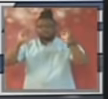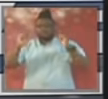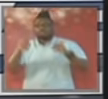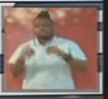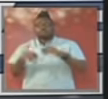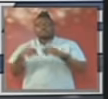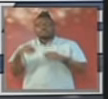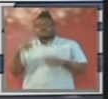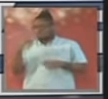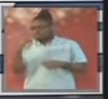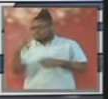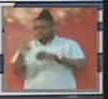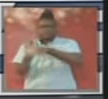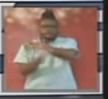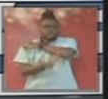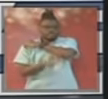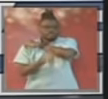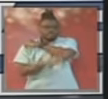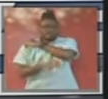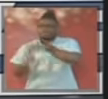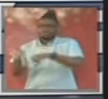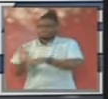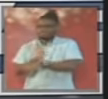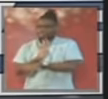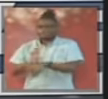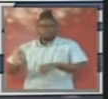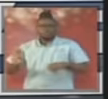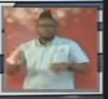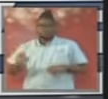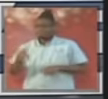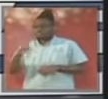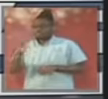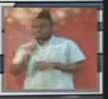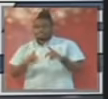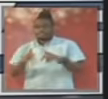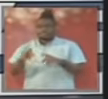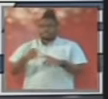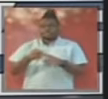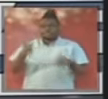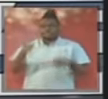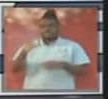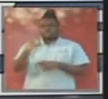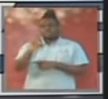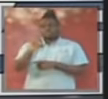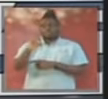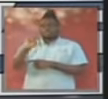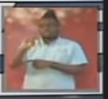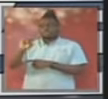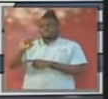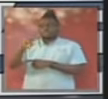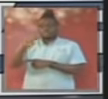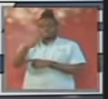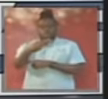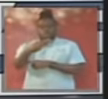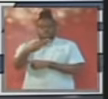energy sector such as the OSH HSE physicians and management of the energy